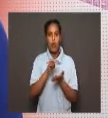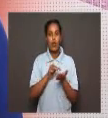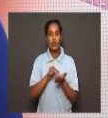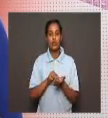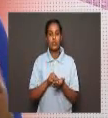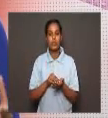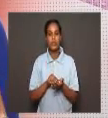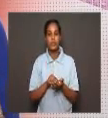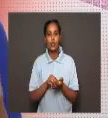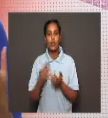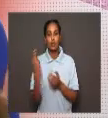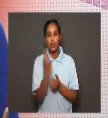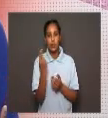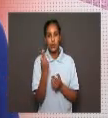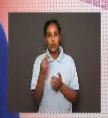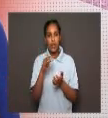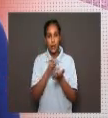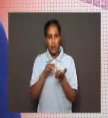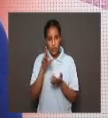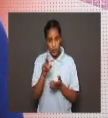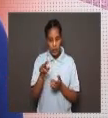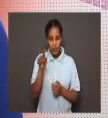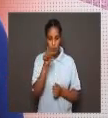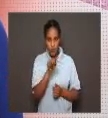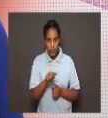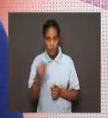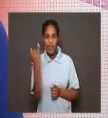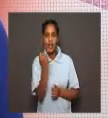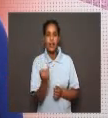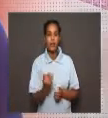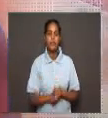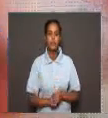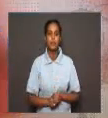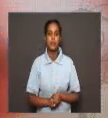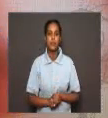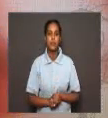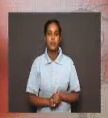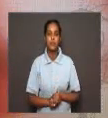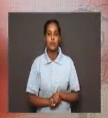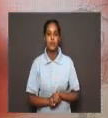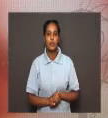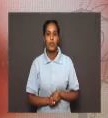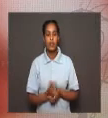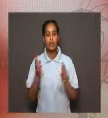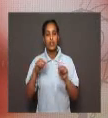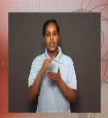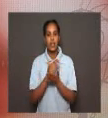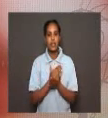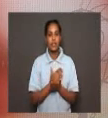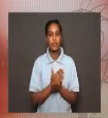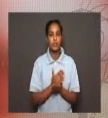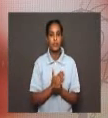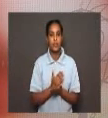molecule using a molecular orbital diagram. In today's